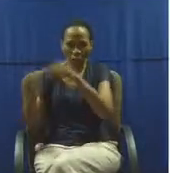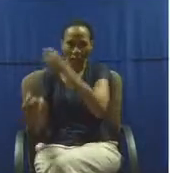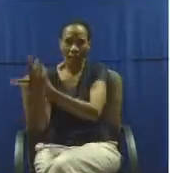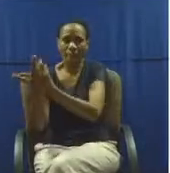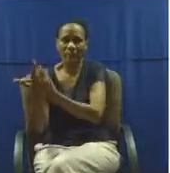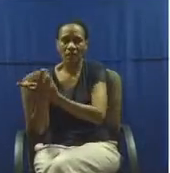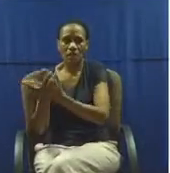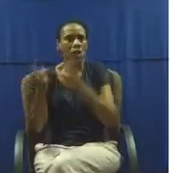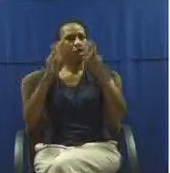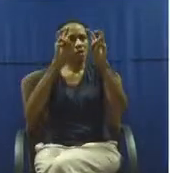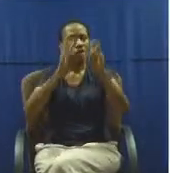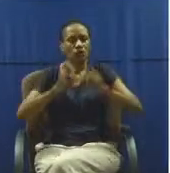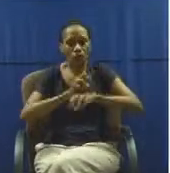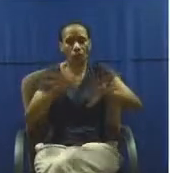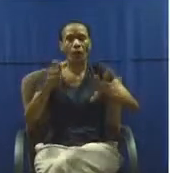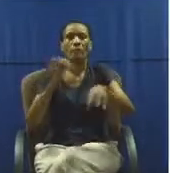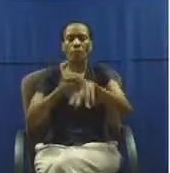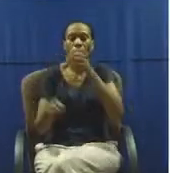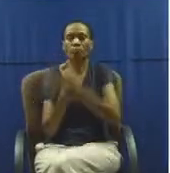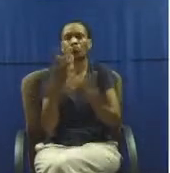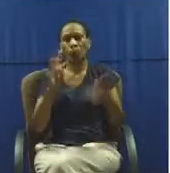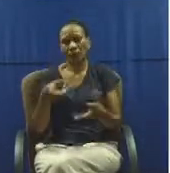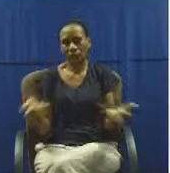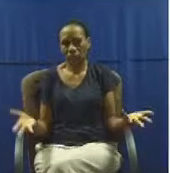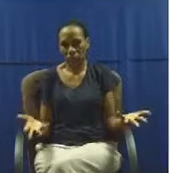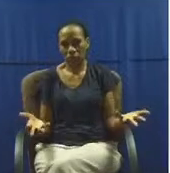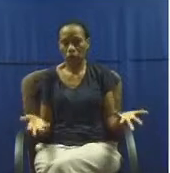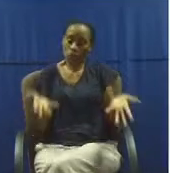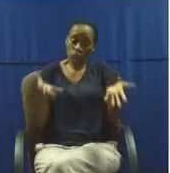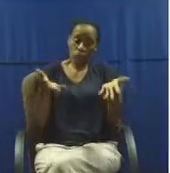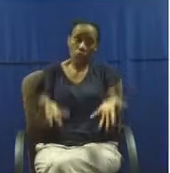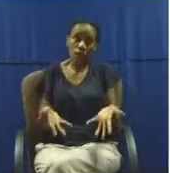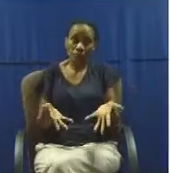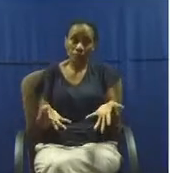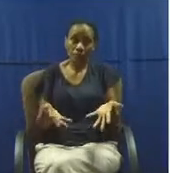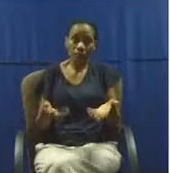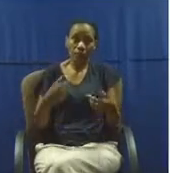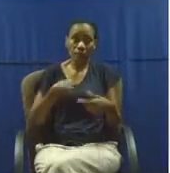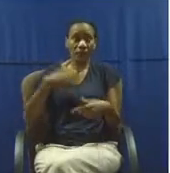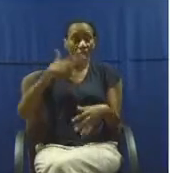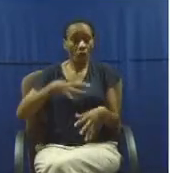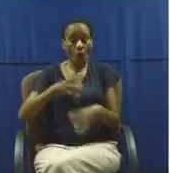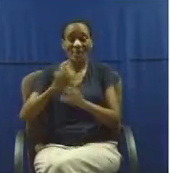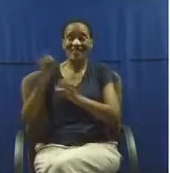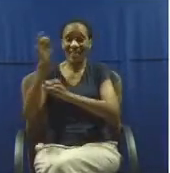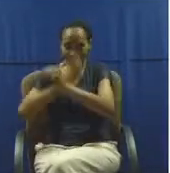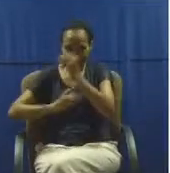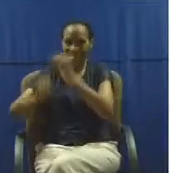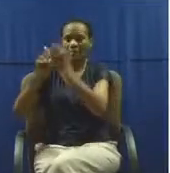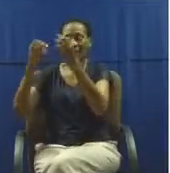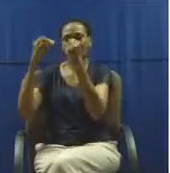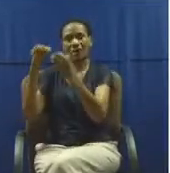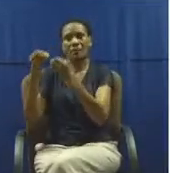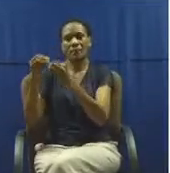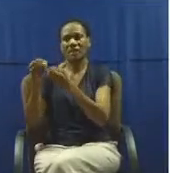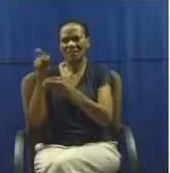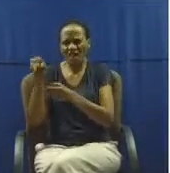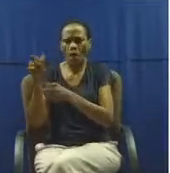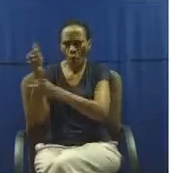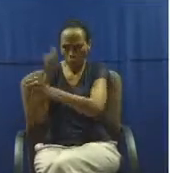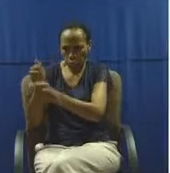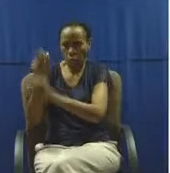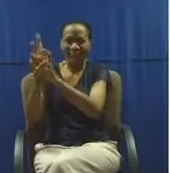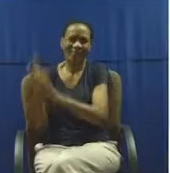with the diversification that we've embarked upon of getting independent power producers, but also